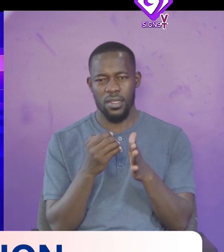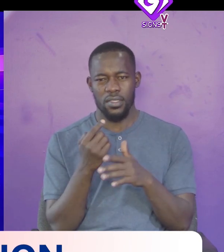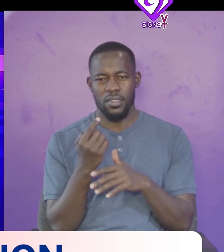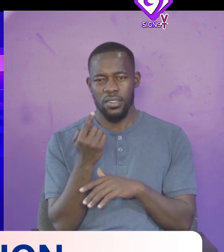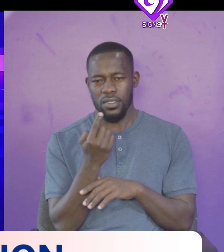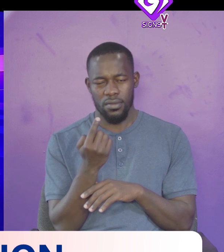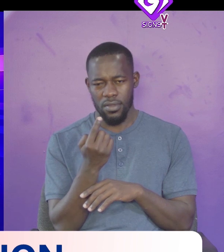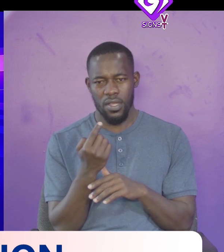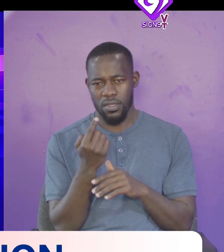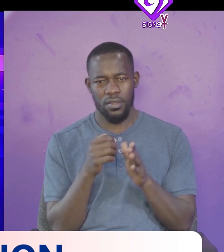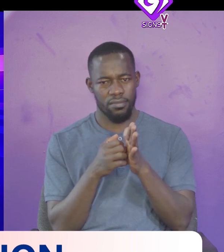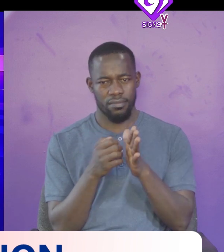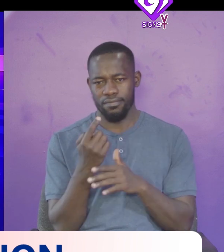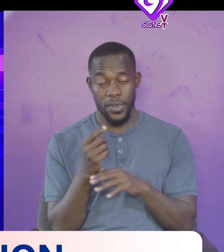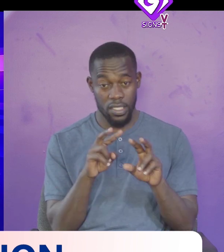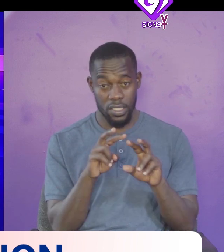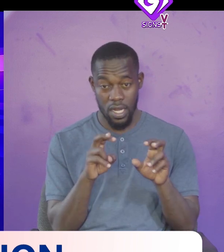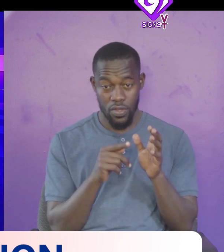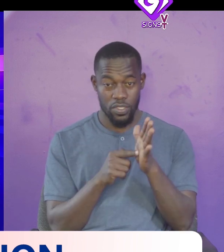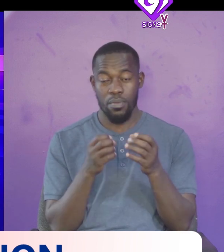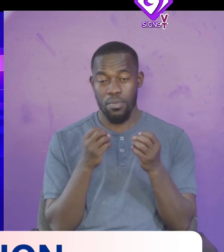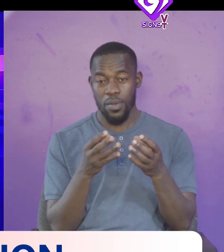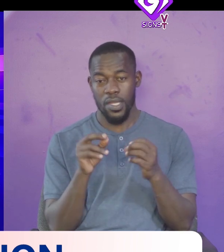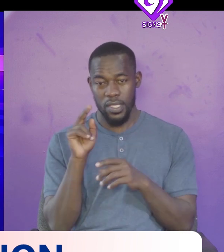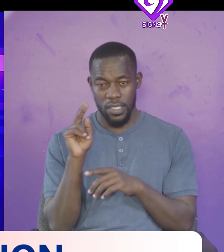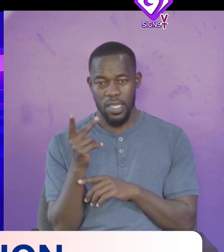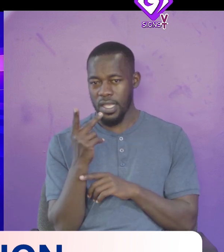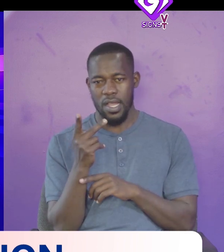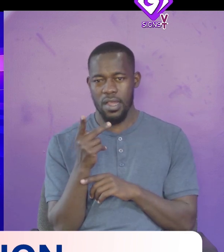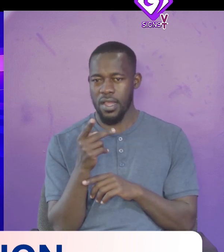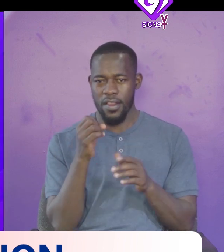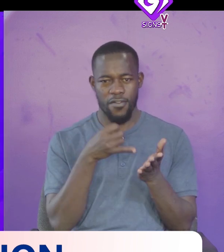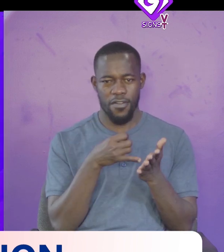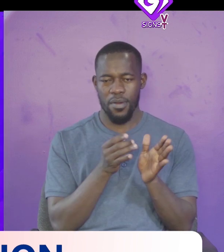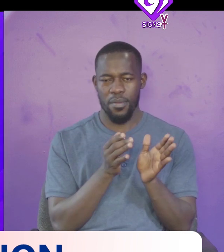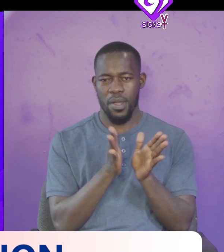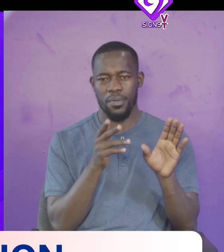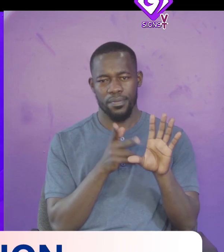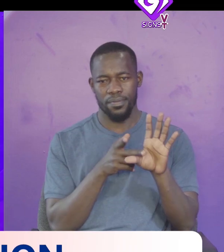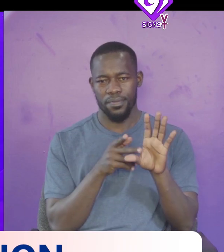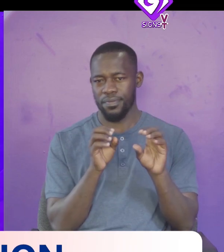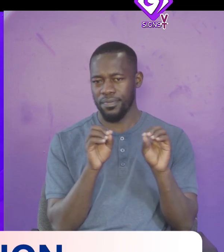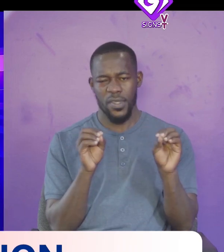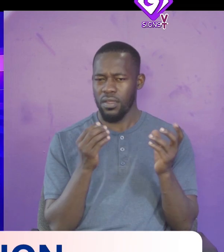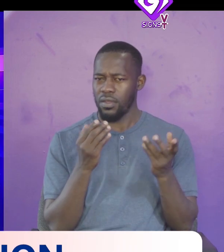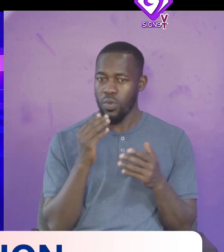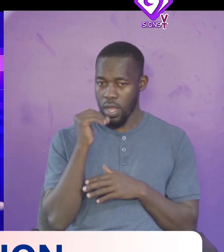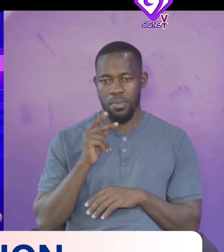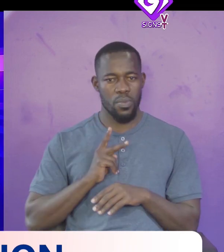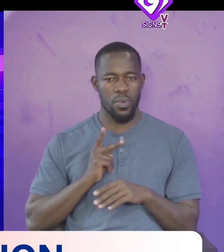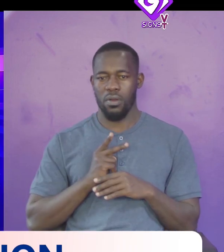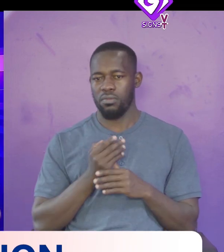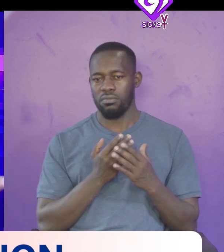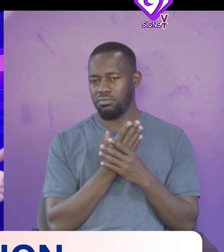that so many Kenyans have not been doing this public participation. Yeah, because people are disenfranchised, Jonah. They don't see